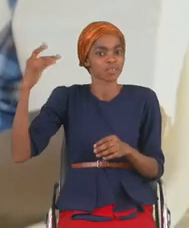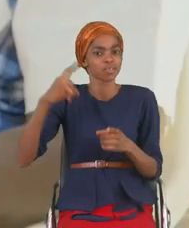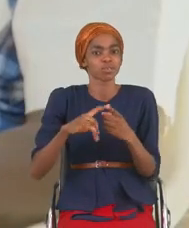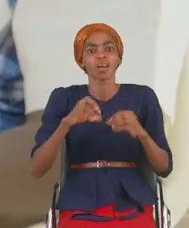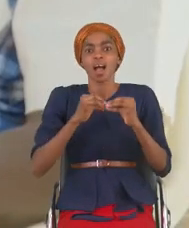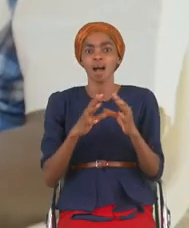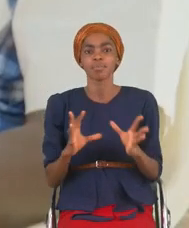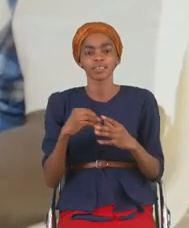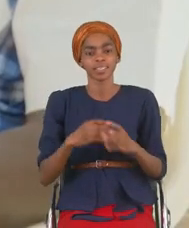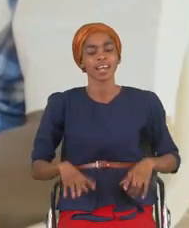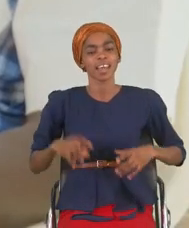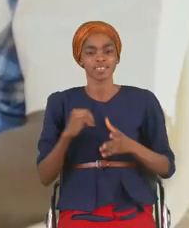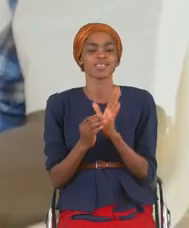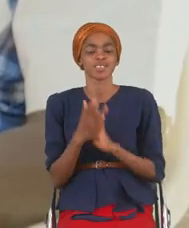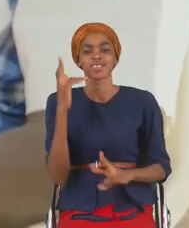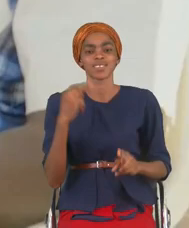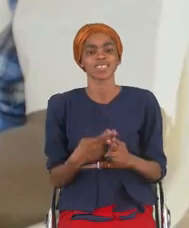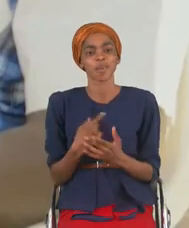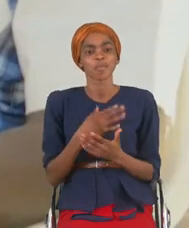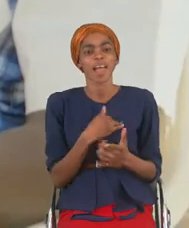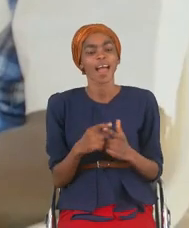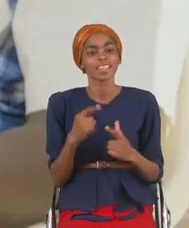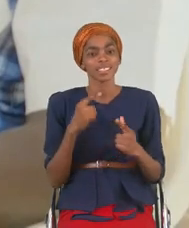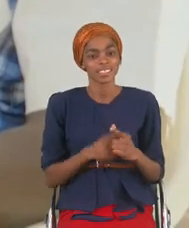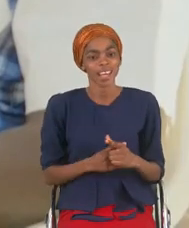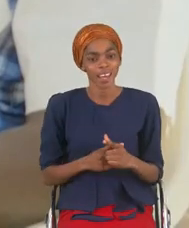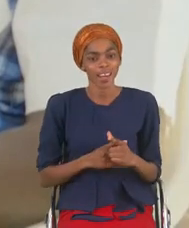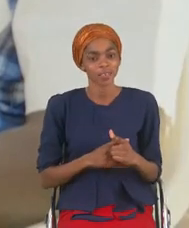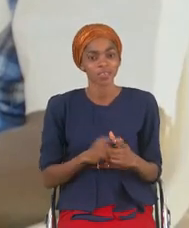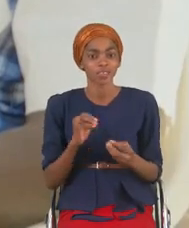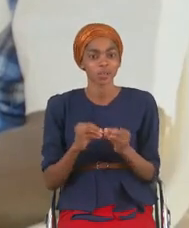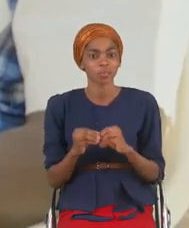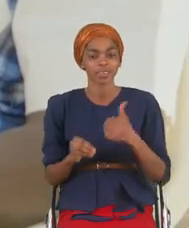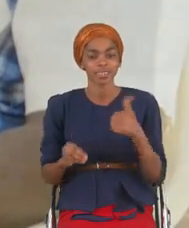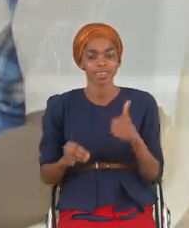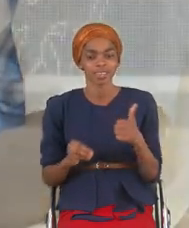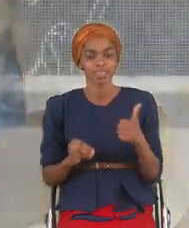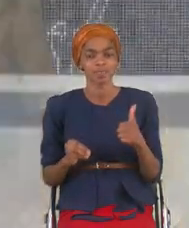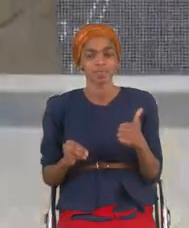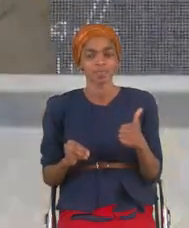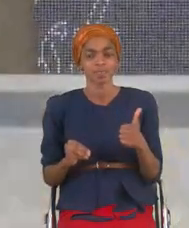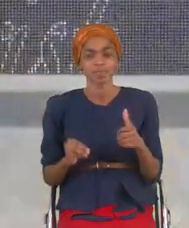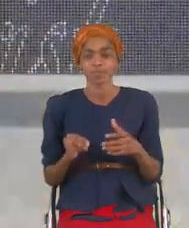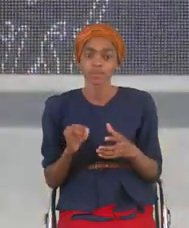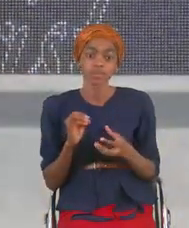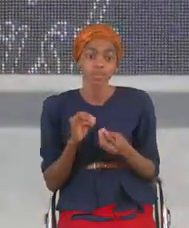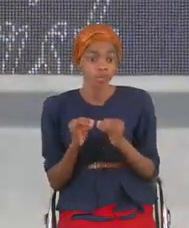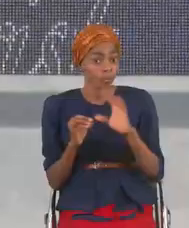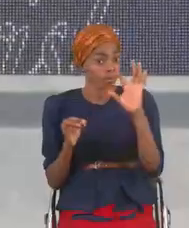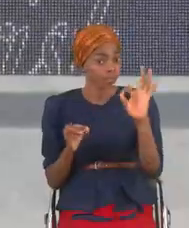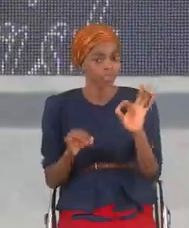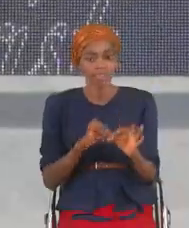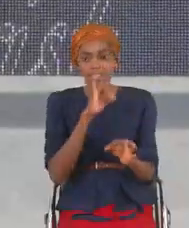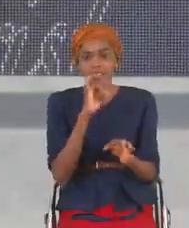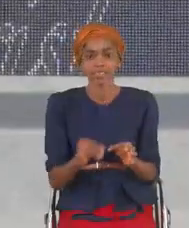jesus name and then even number 10 episode number nine is abundance of